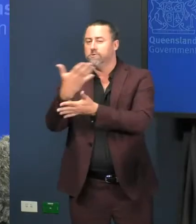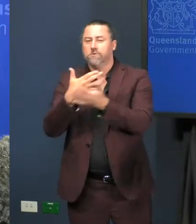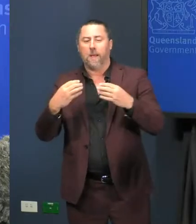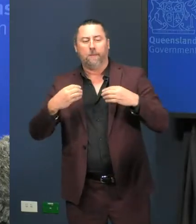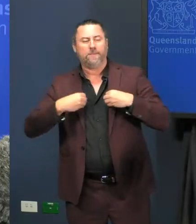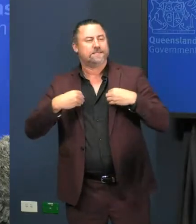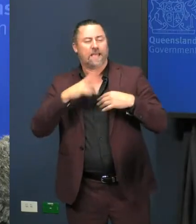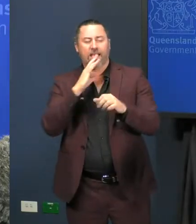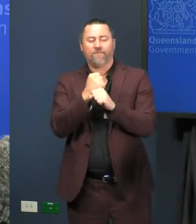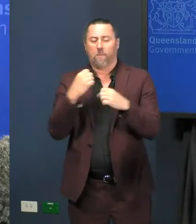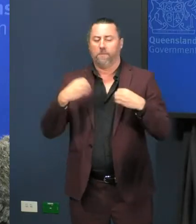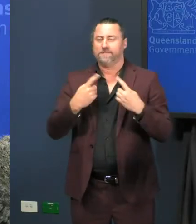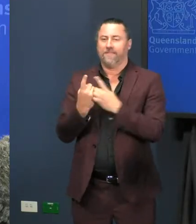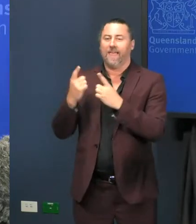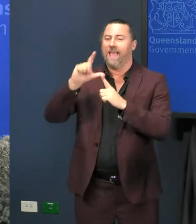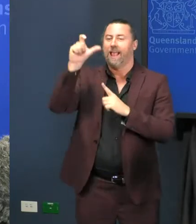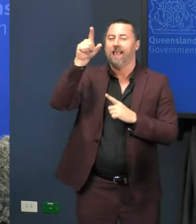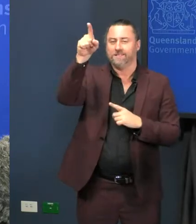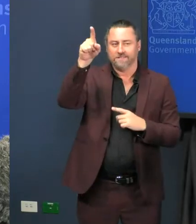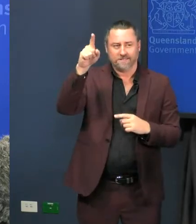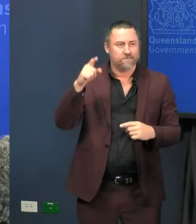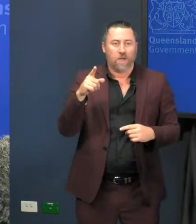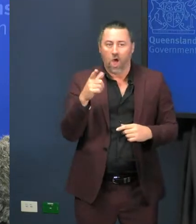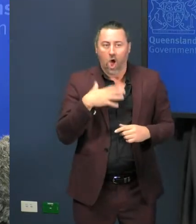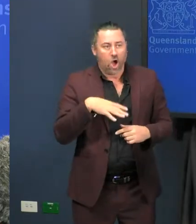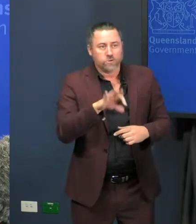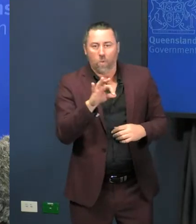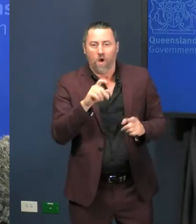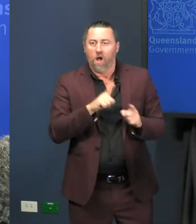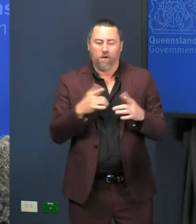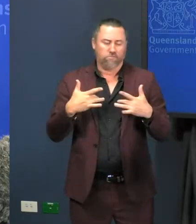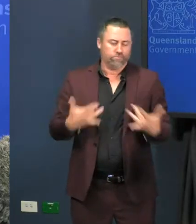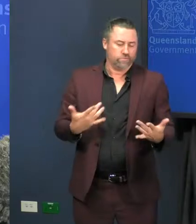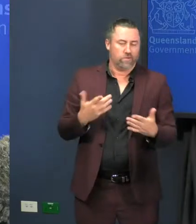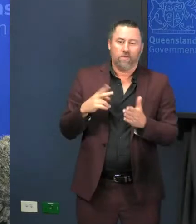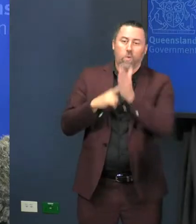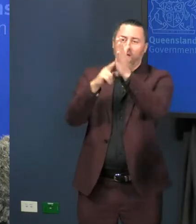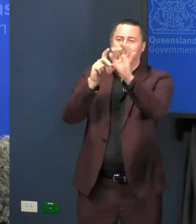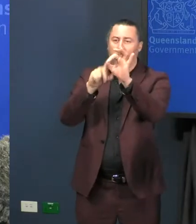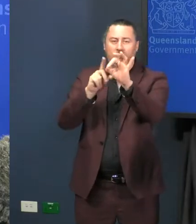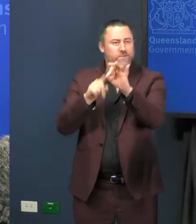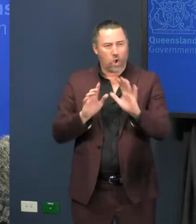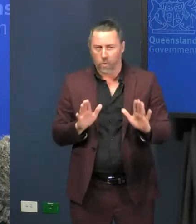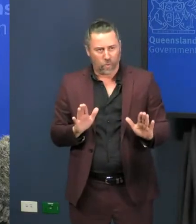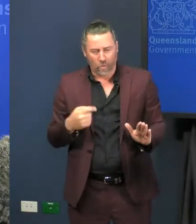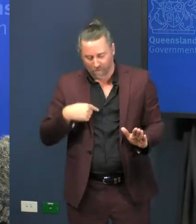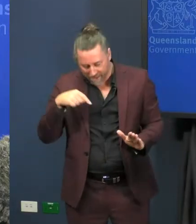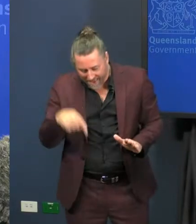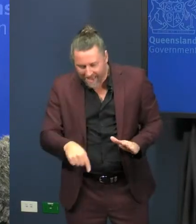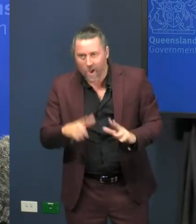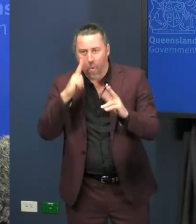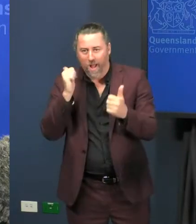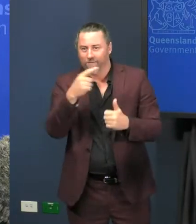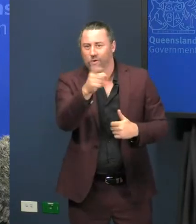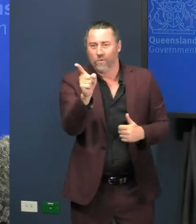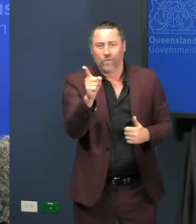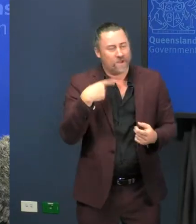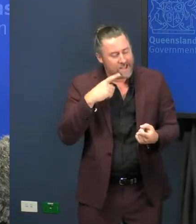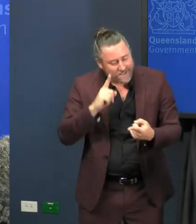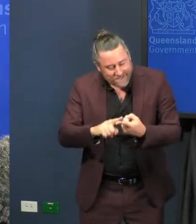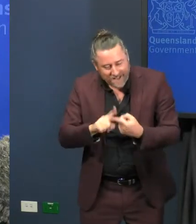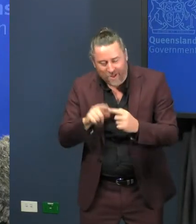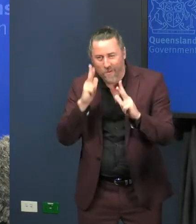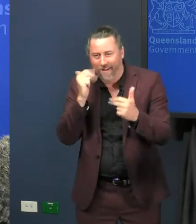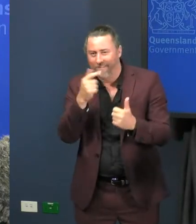event. But to the people of the far north, I want them to know that we are going to continue to focus on the recovery for some of